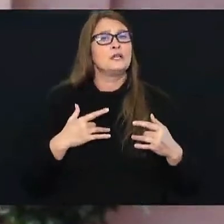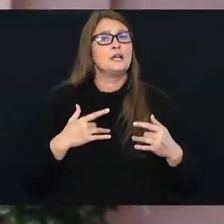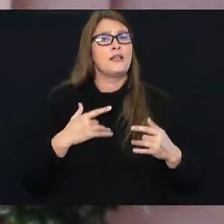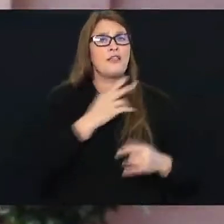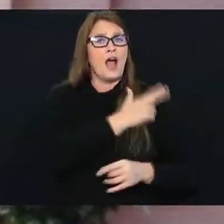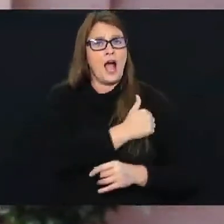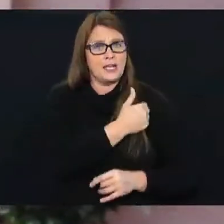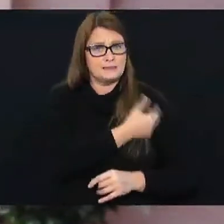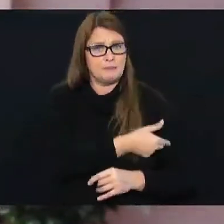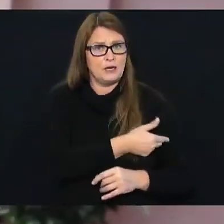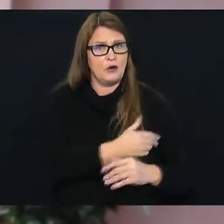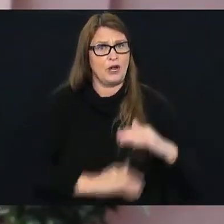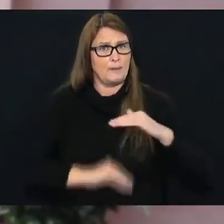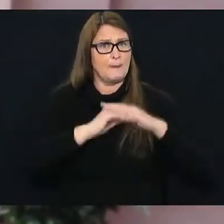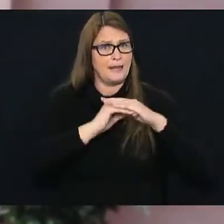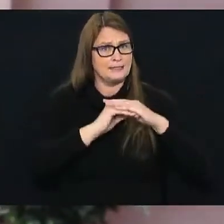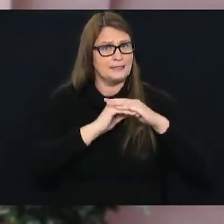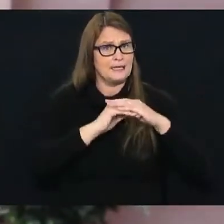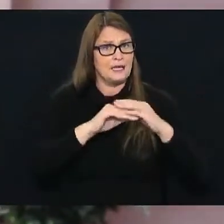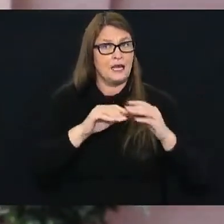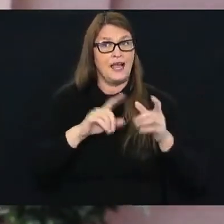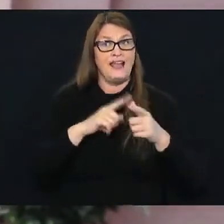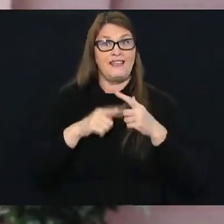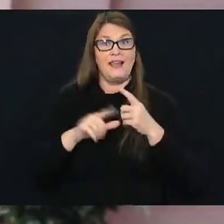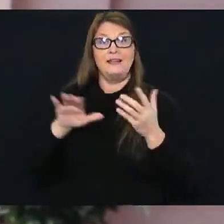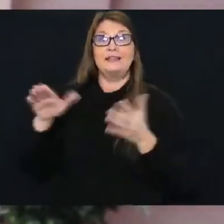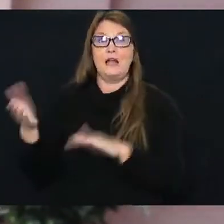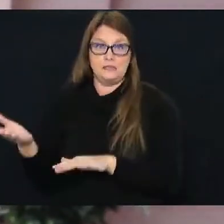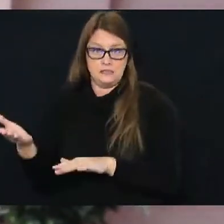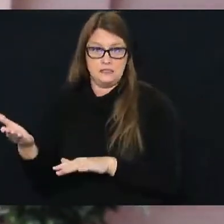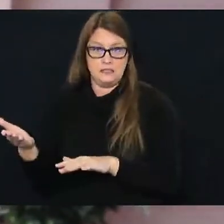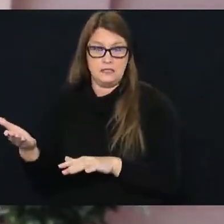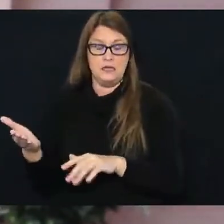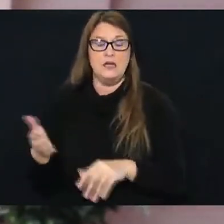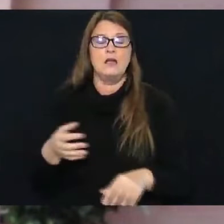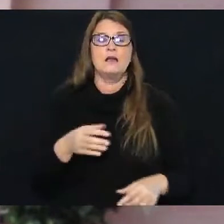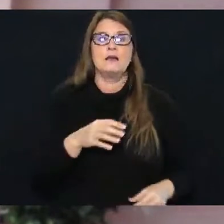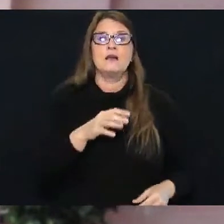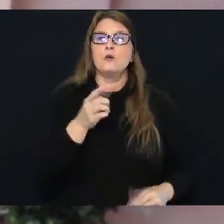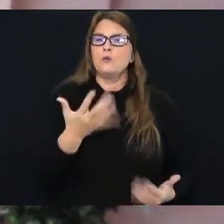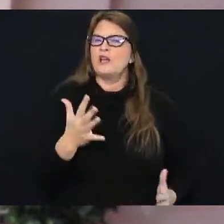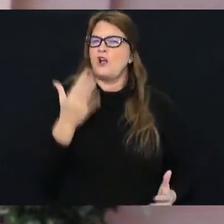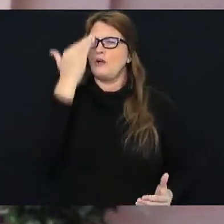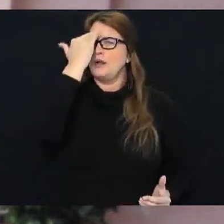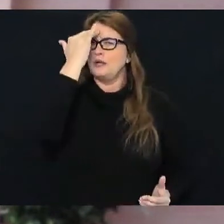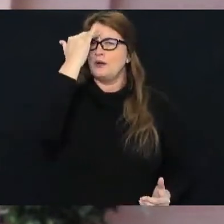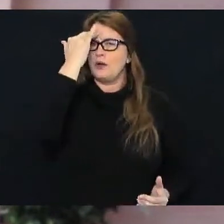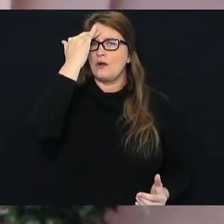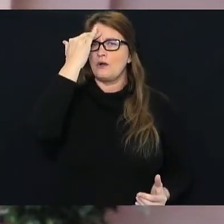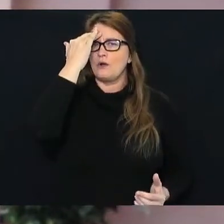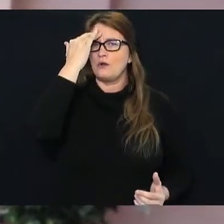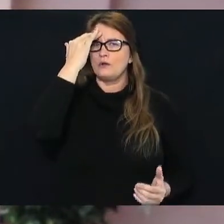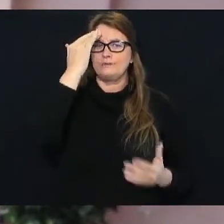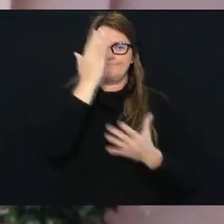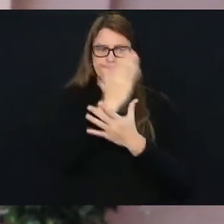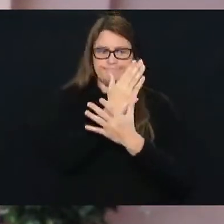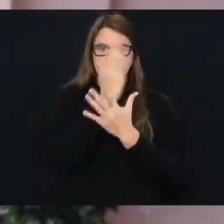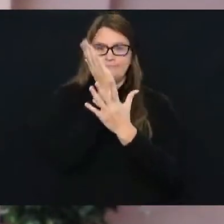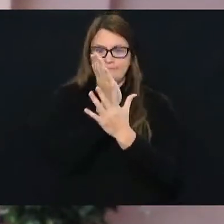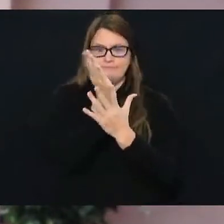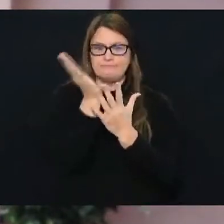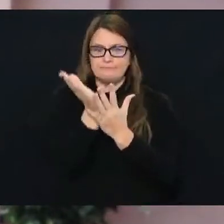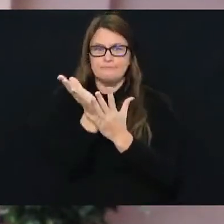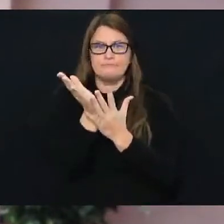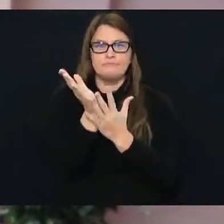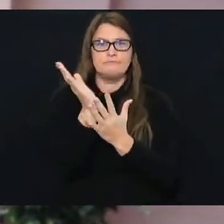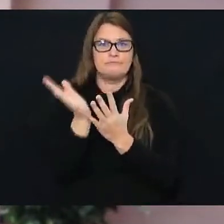and then deaths that might follow that. And as we know that the sort of the order of things is